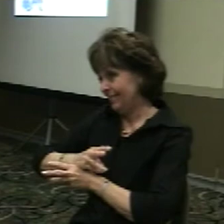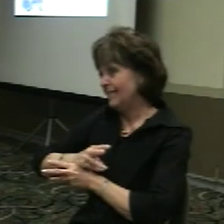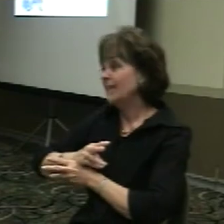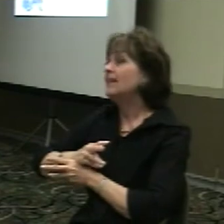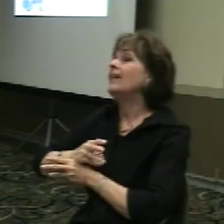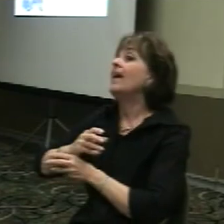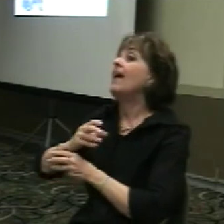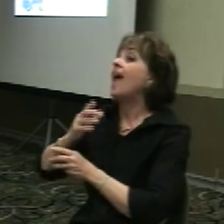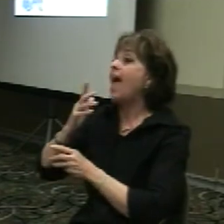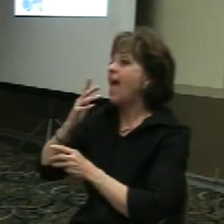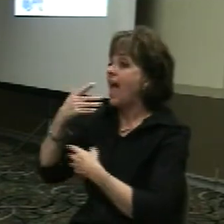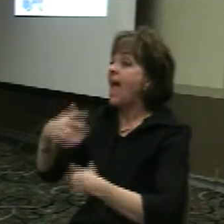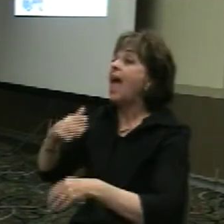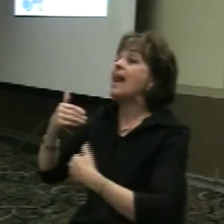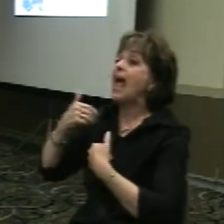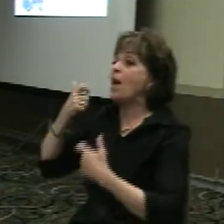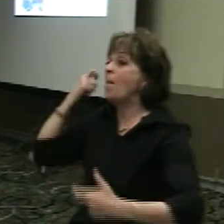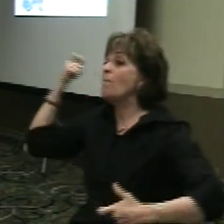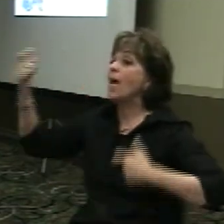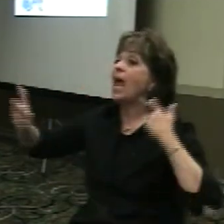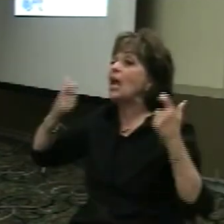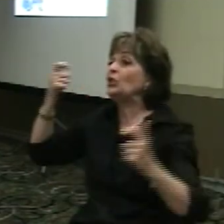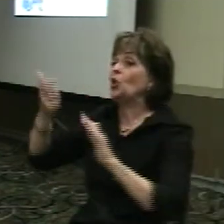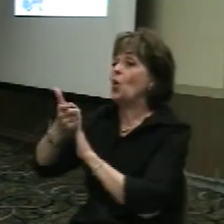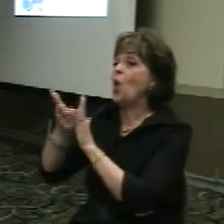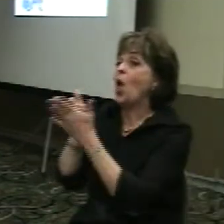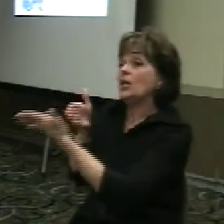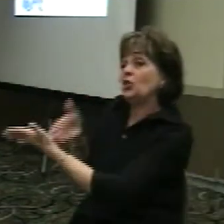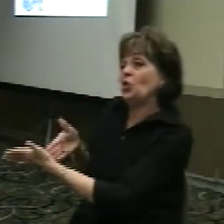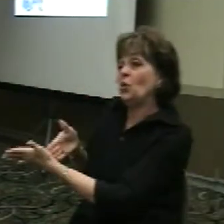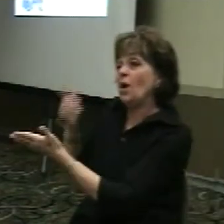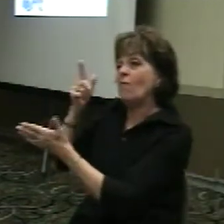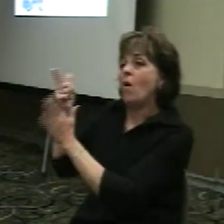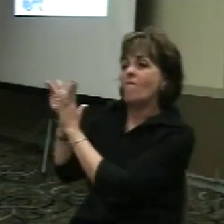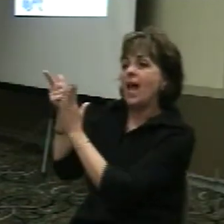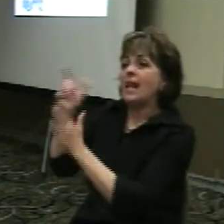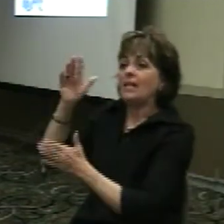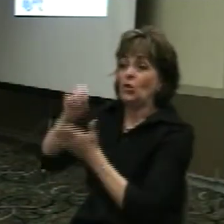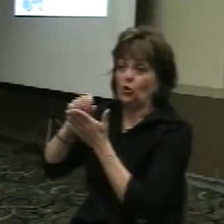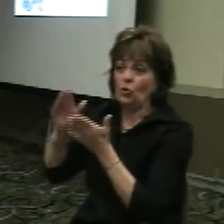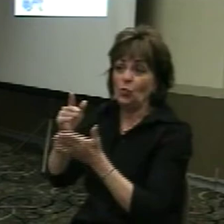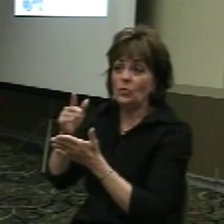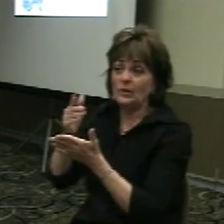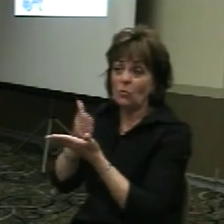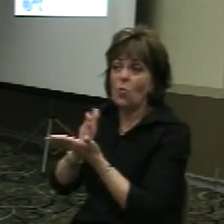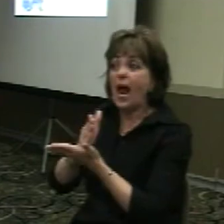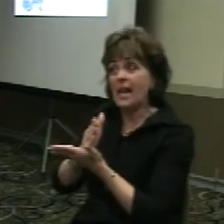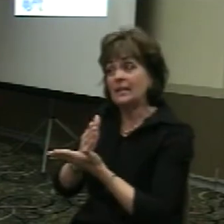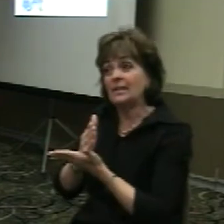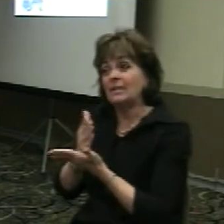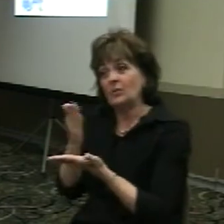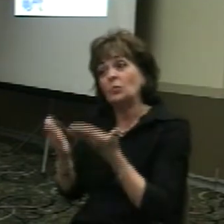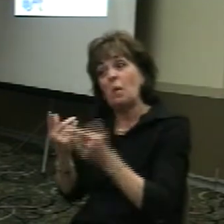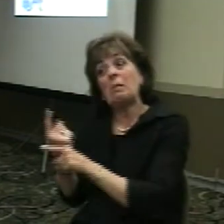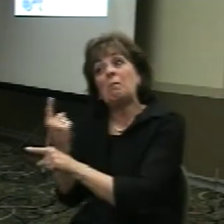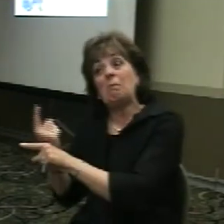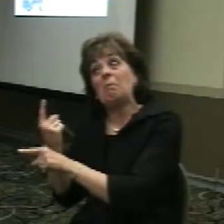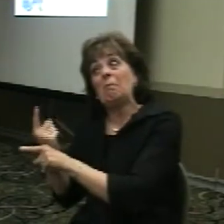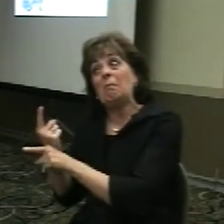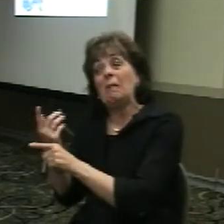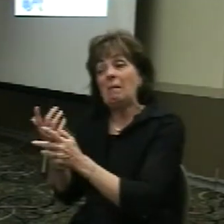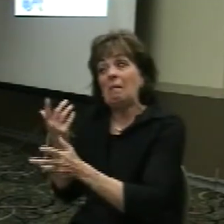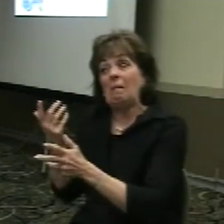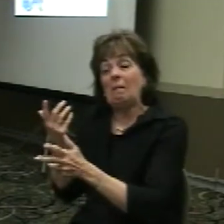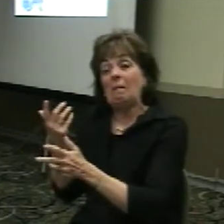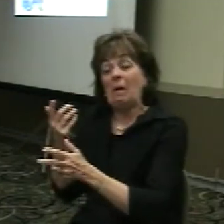and got a major, major lawsuit for violating the rights of their students, as probably well they should have. And I don't know what